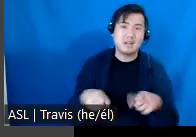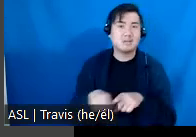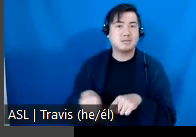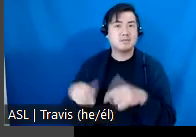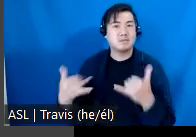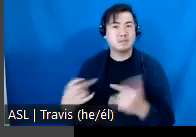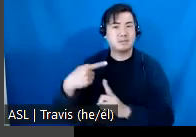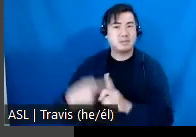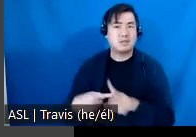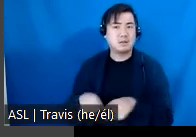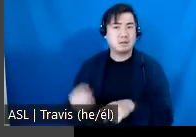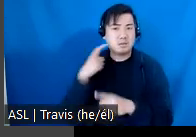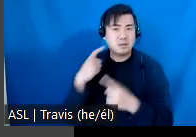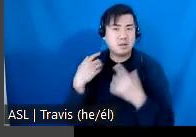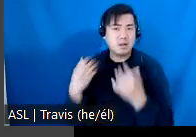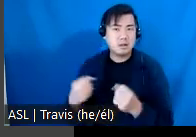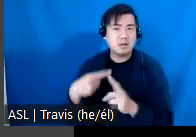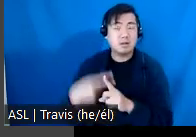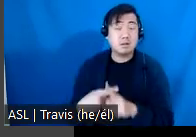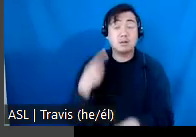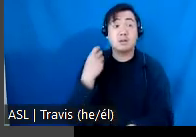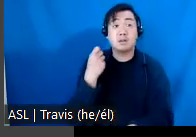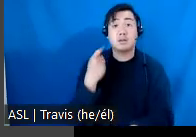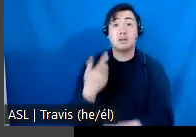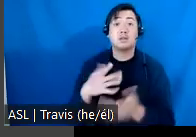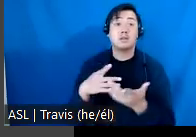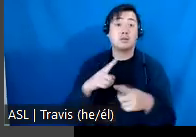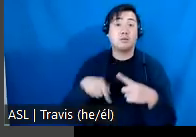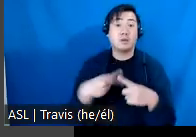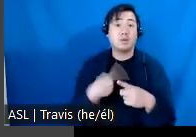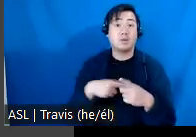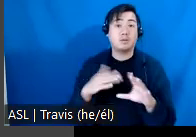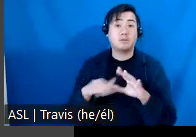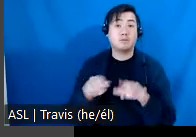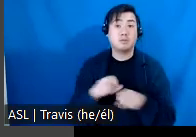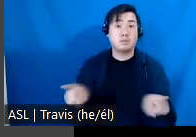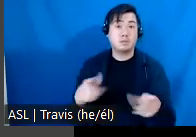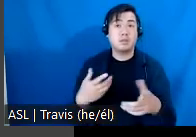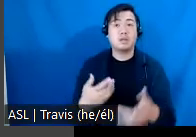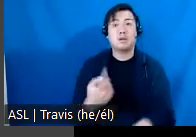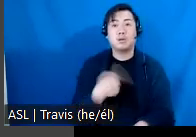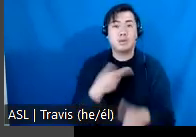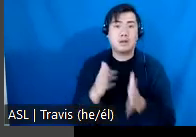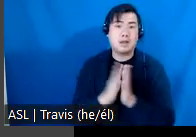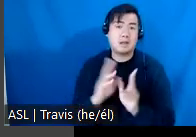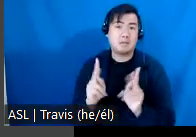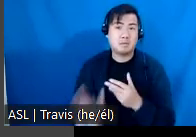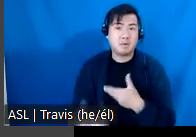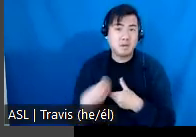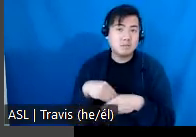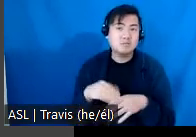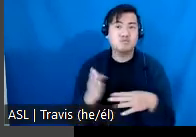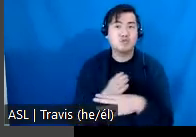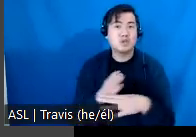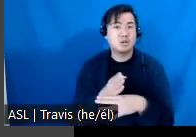our bi-weekly share out. We will include some of those events for folks to be able to participate. All